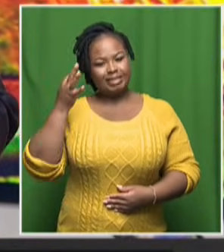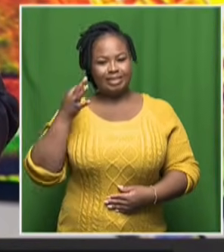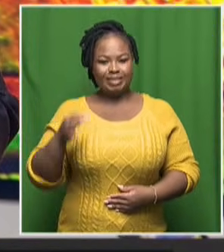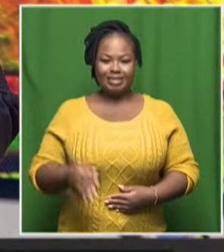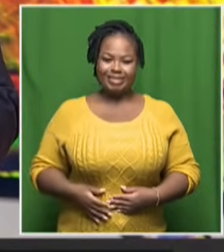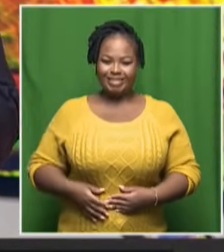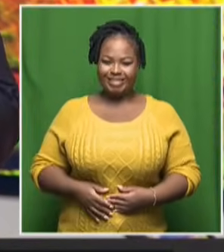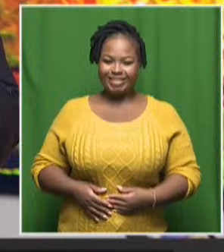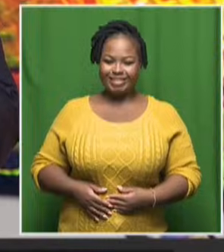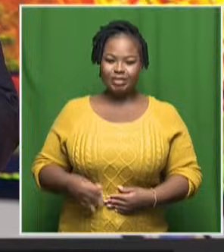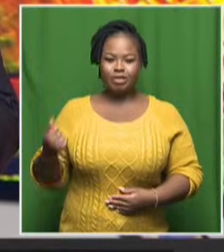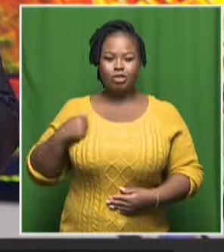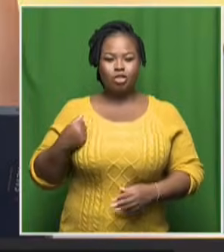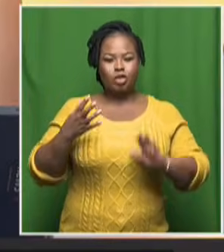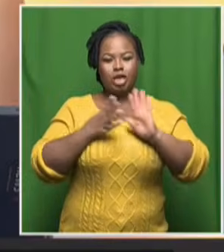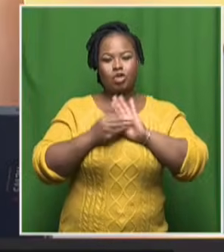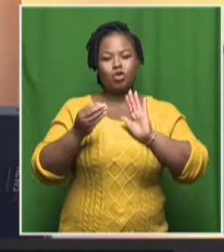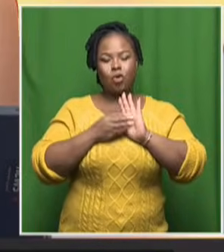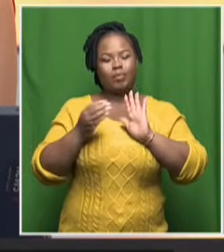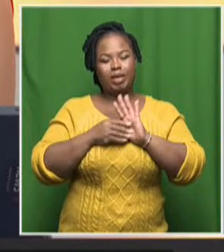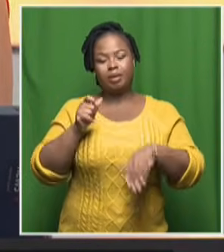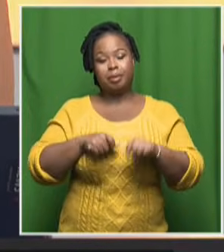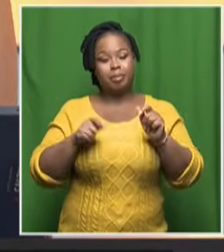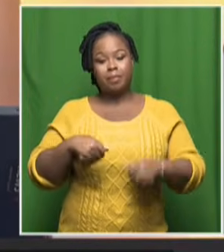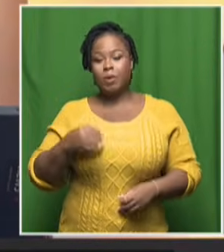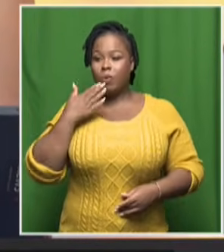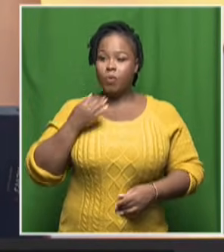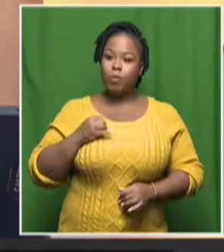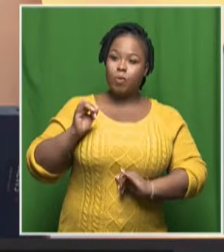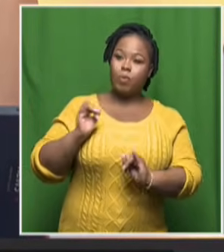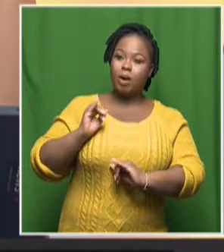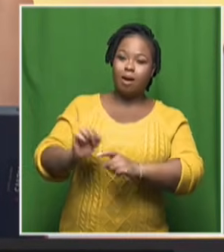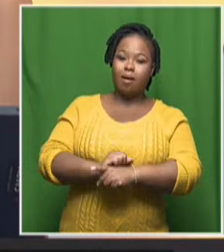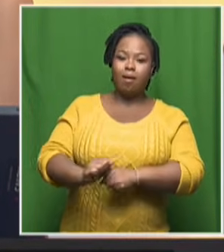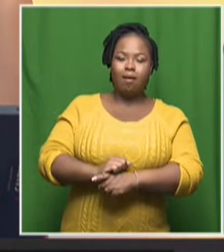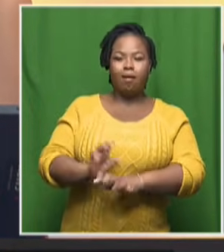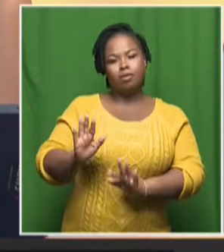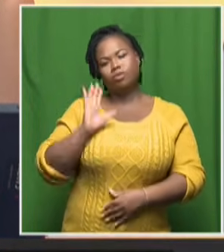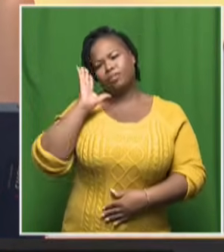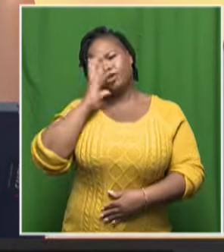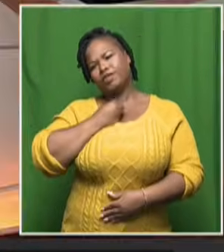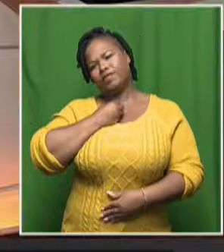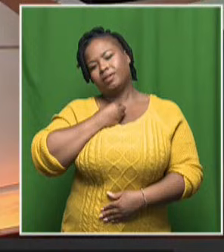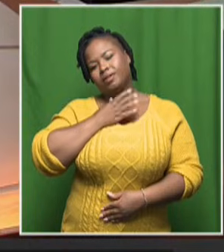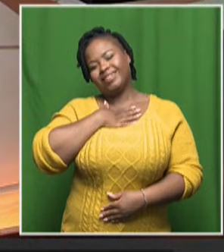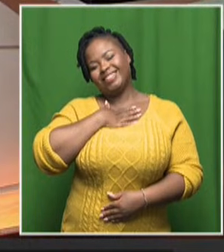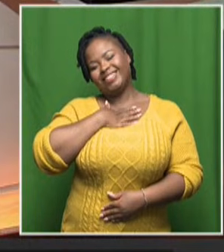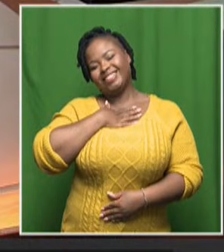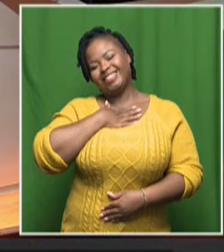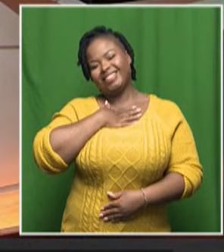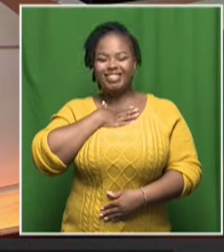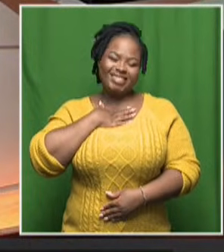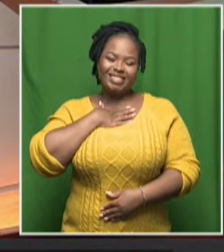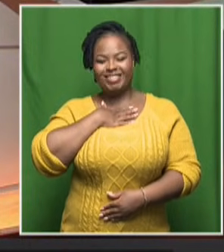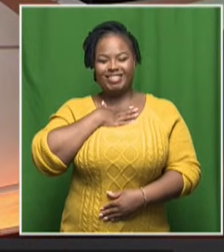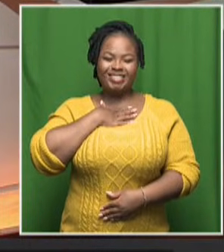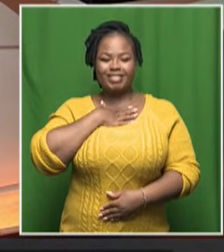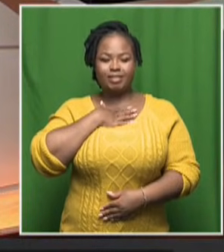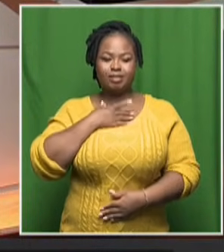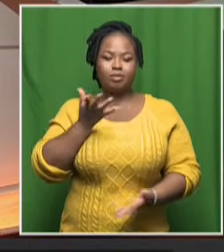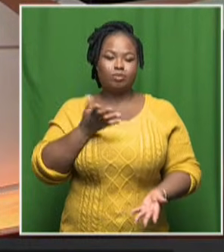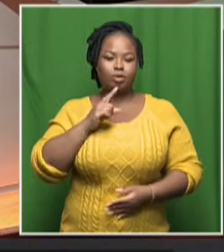Mariah, yesterday we had people auditioning. It was so beautiful. I mean, it was like,